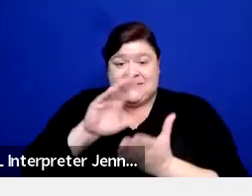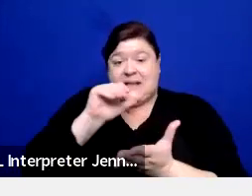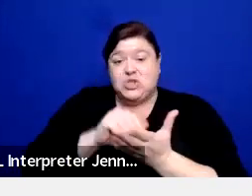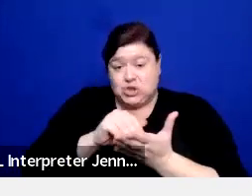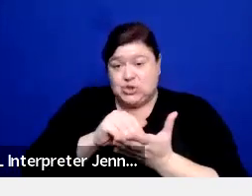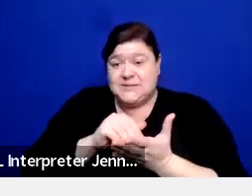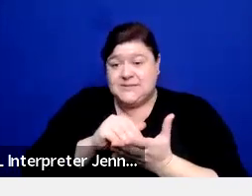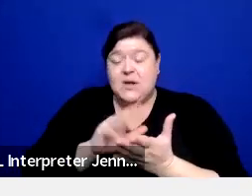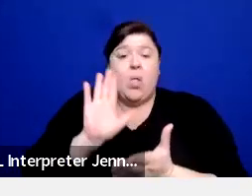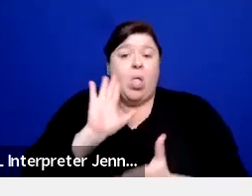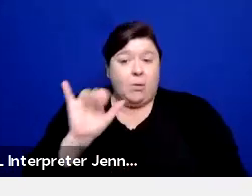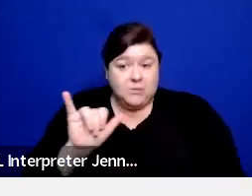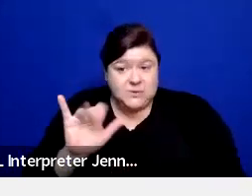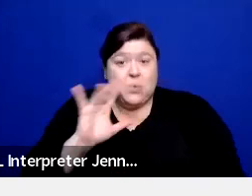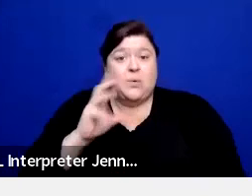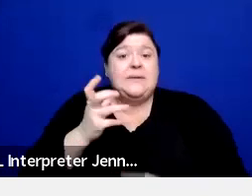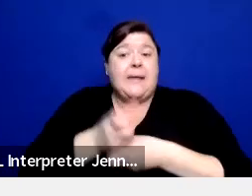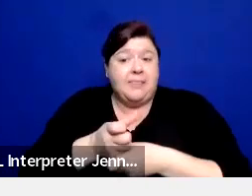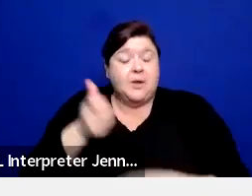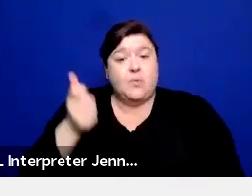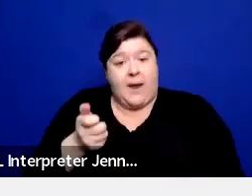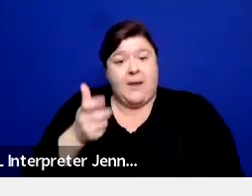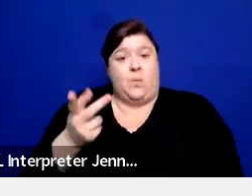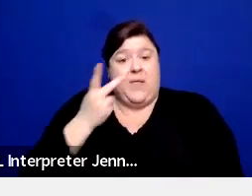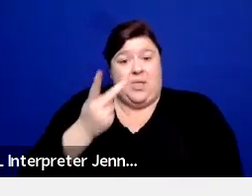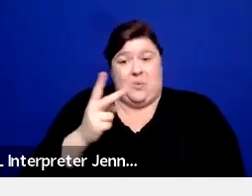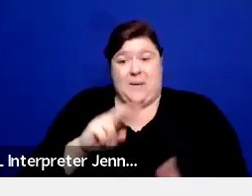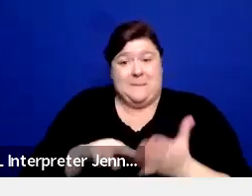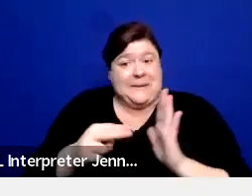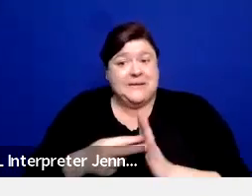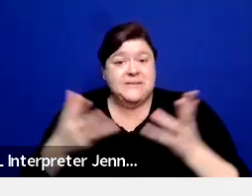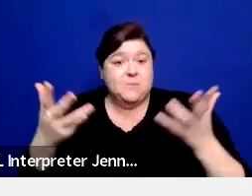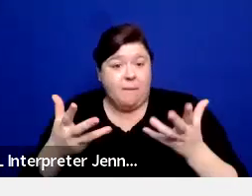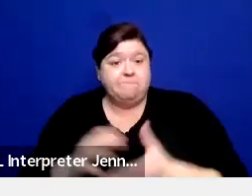a grant. When we look at what that means